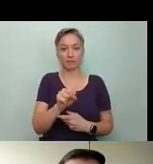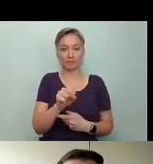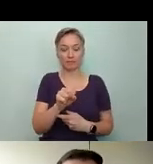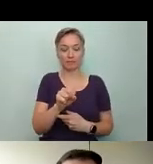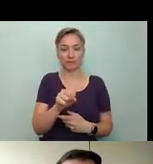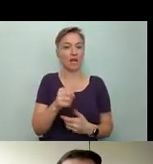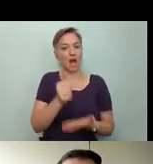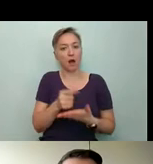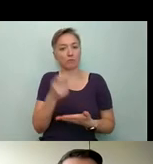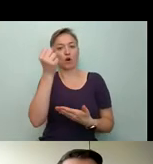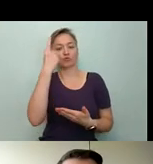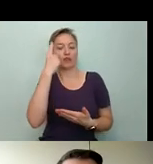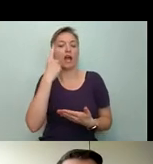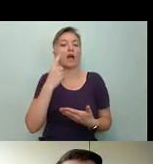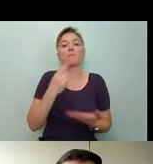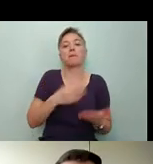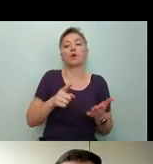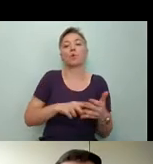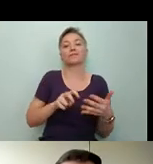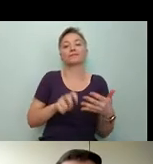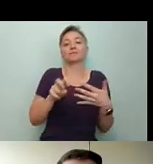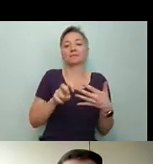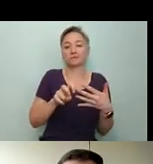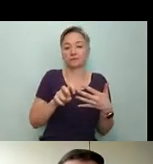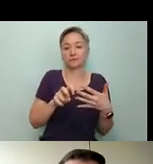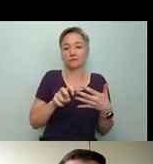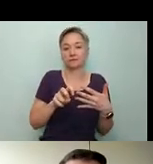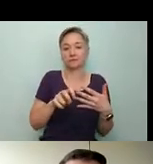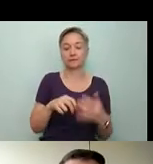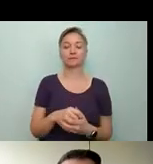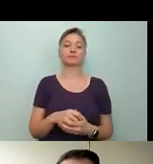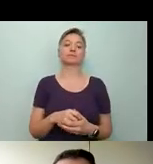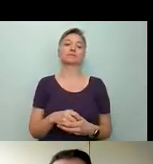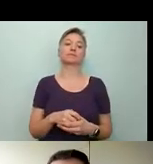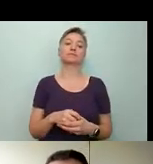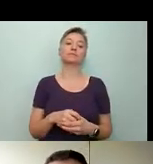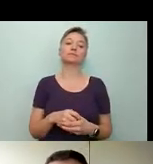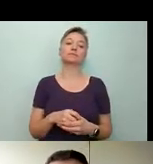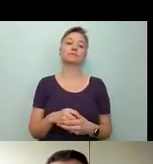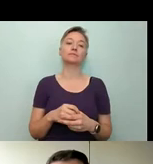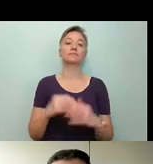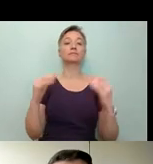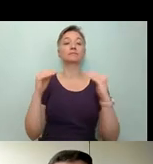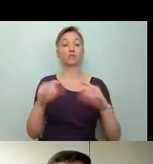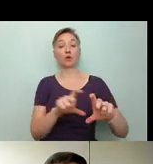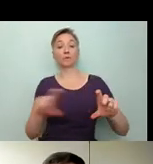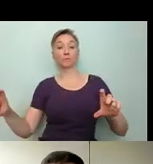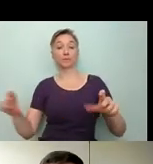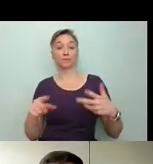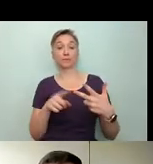which is that next step in getting to the more granular level of jobs. And so within a career